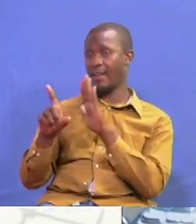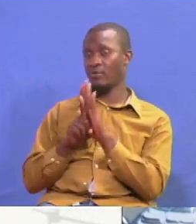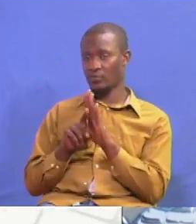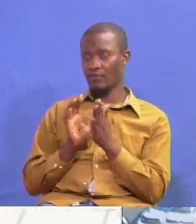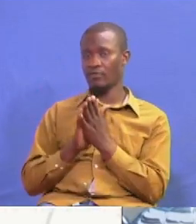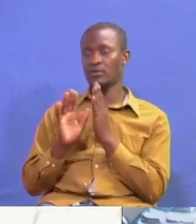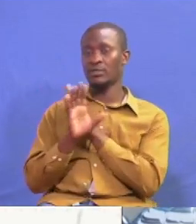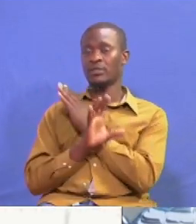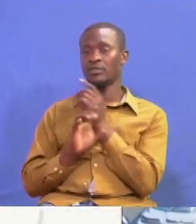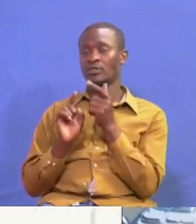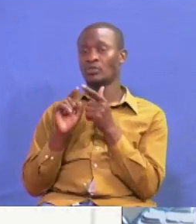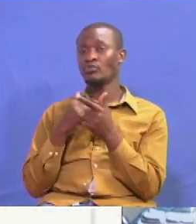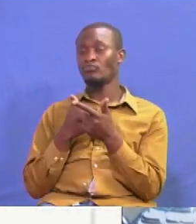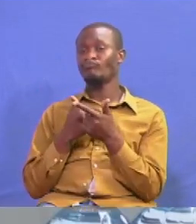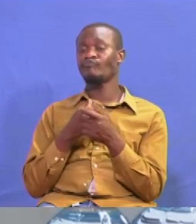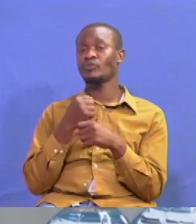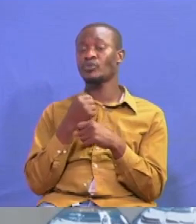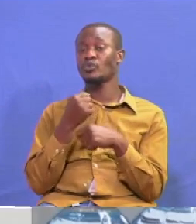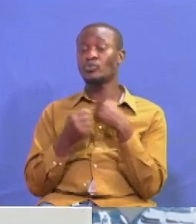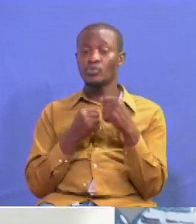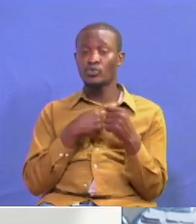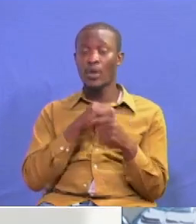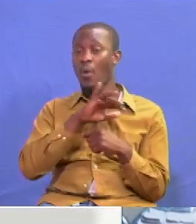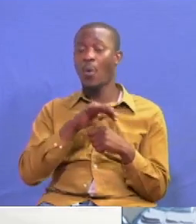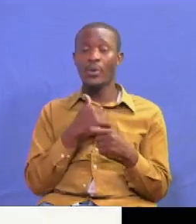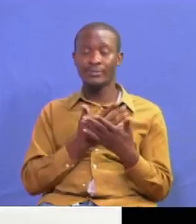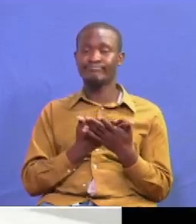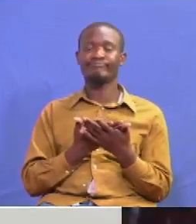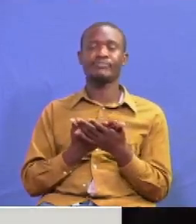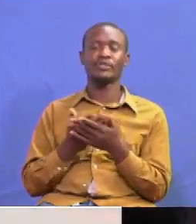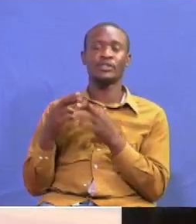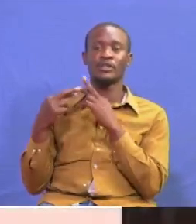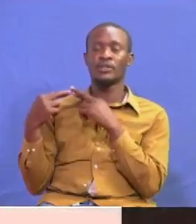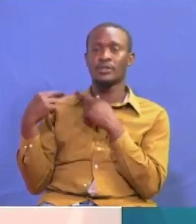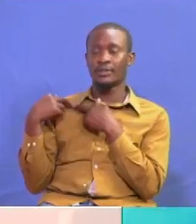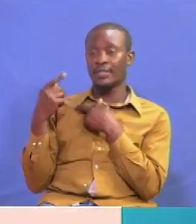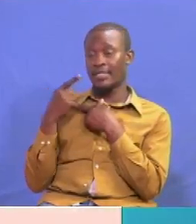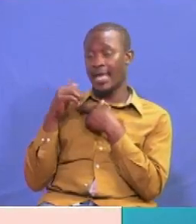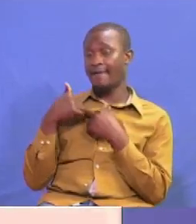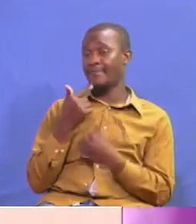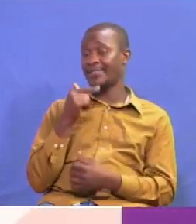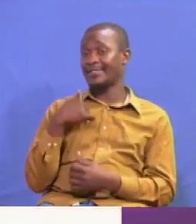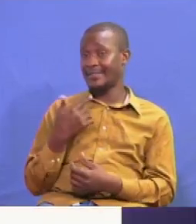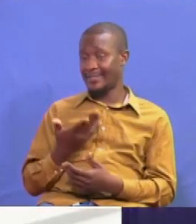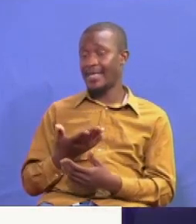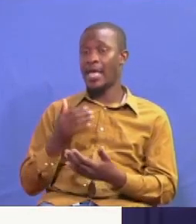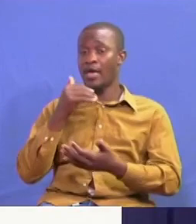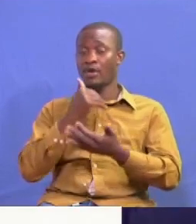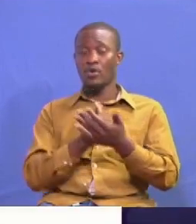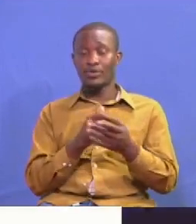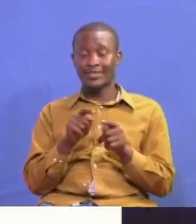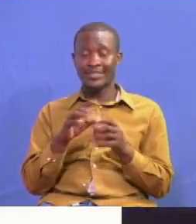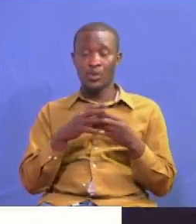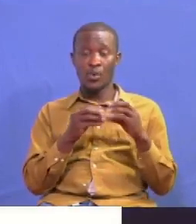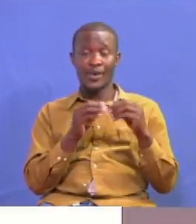country to comply with various compliance obligations. There have been allegations that content creators earn large sums